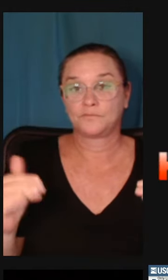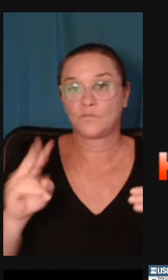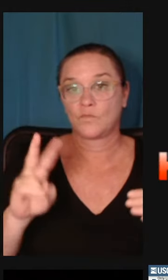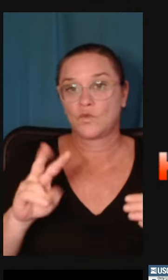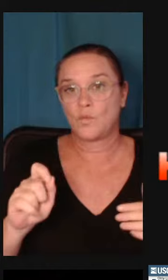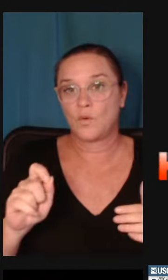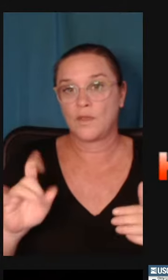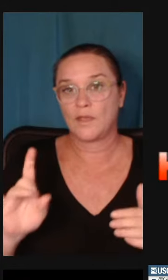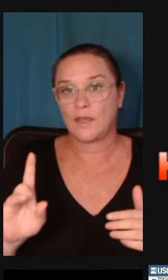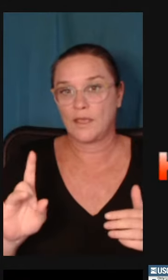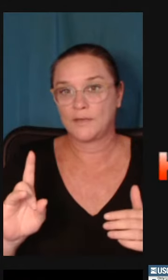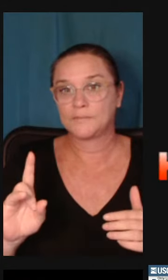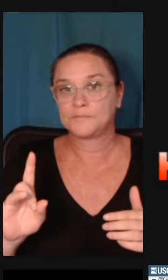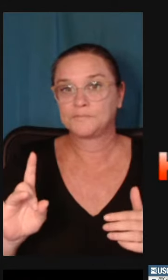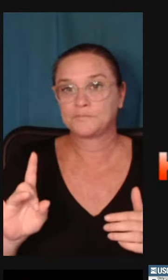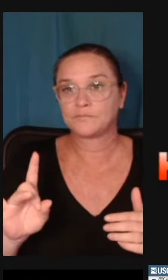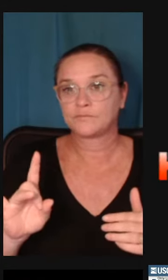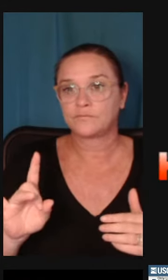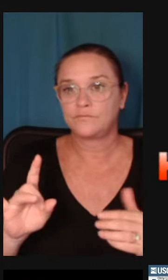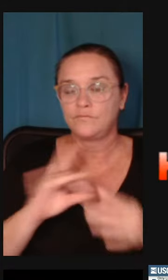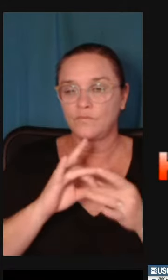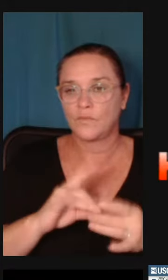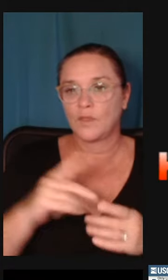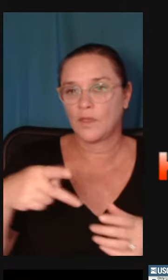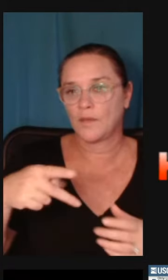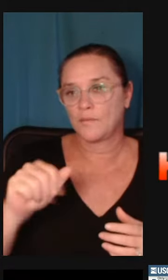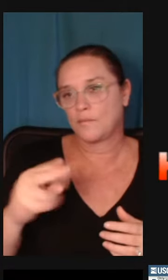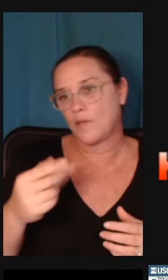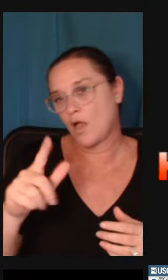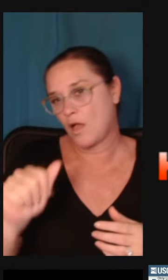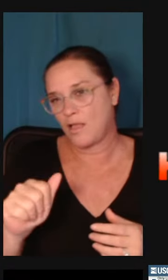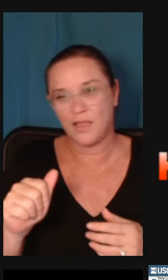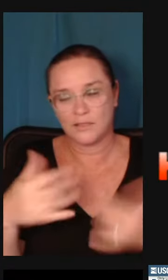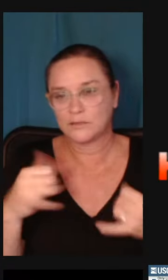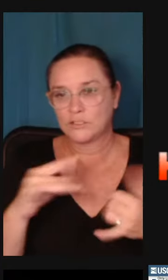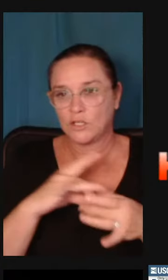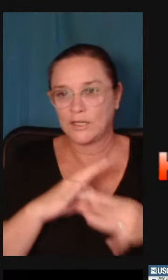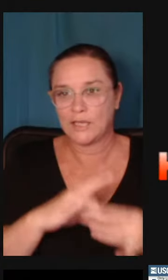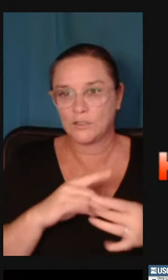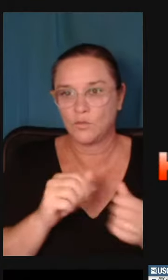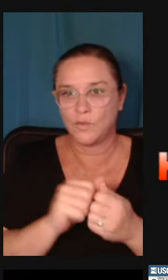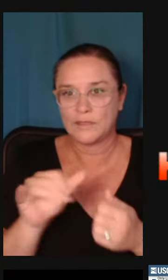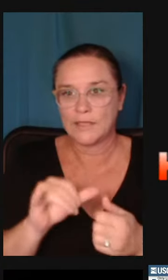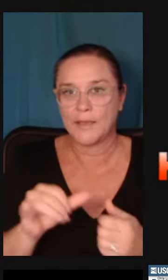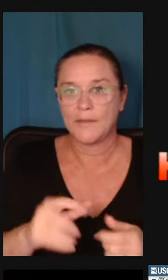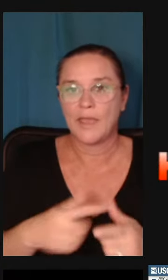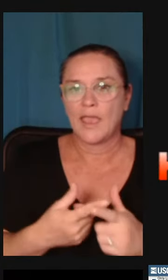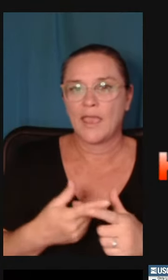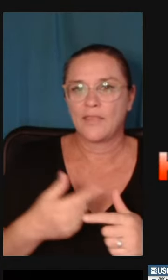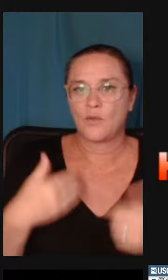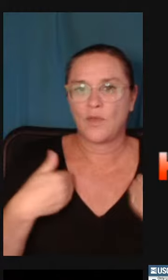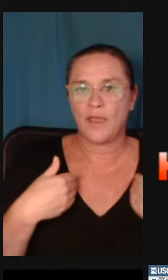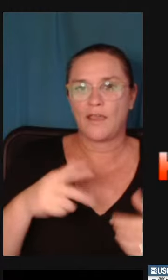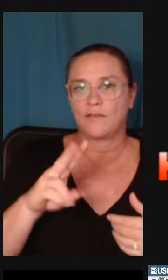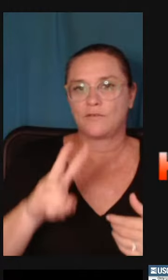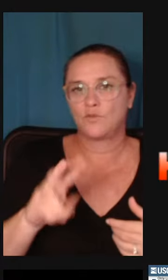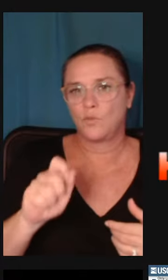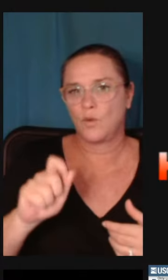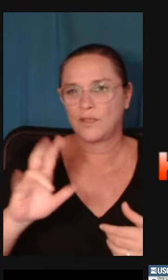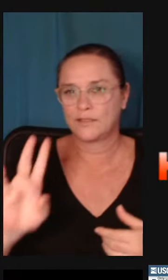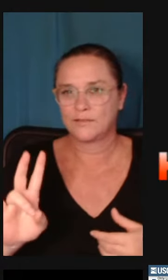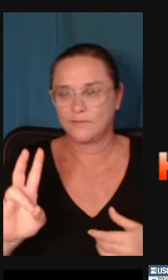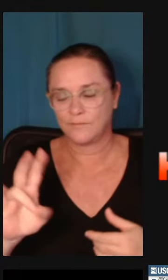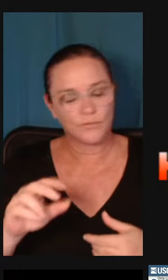also deep Pahala, connected with that same series. And then after that, we have a 2.5 offshore of Kona, 27 miles down,